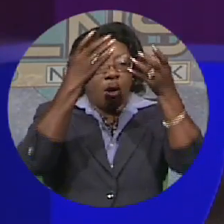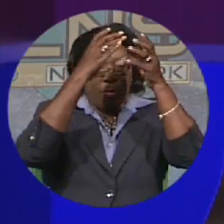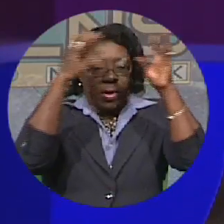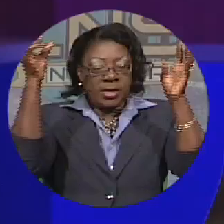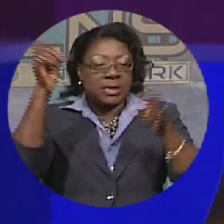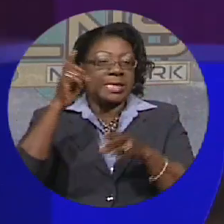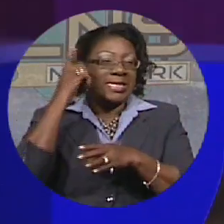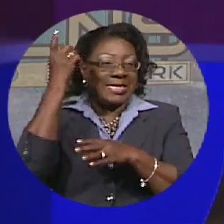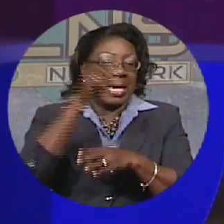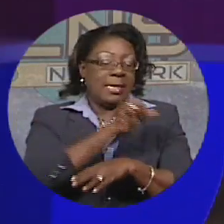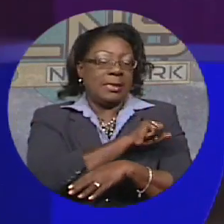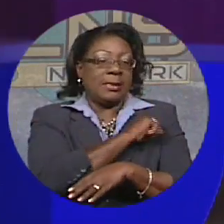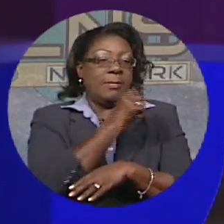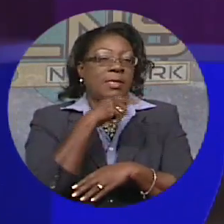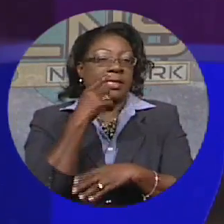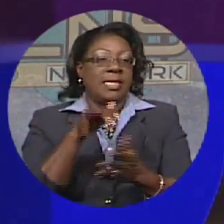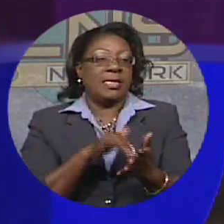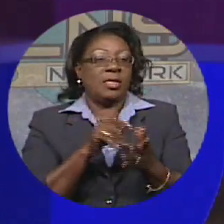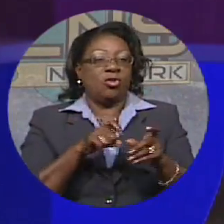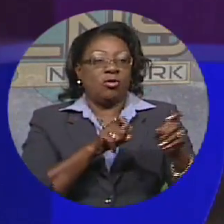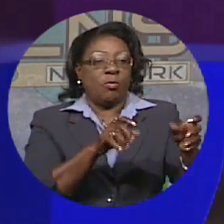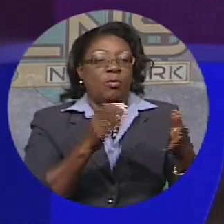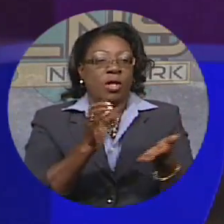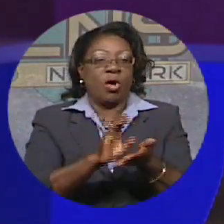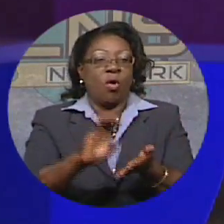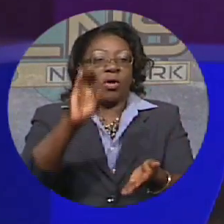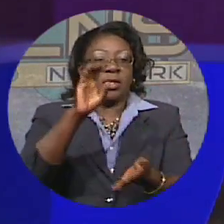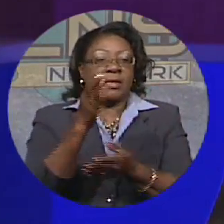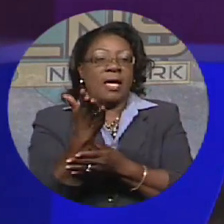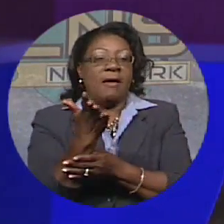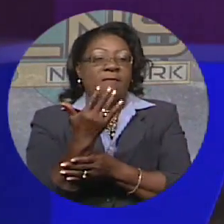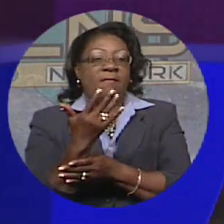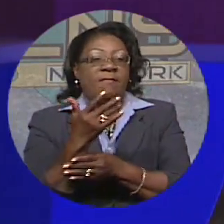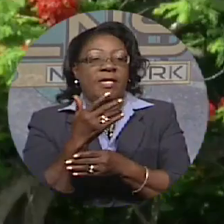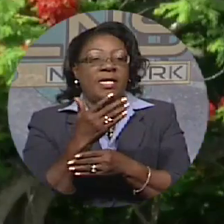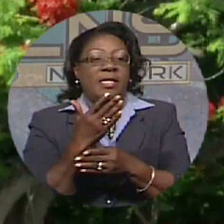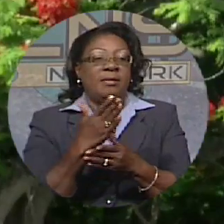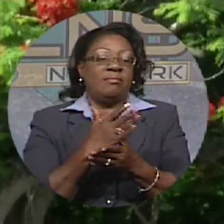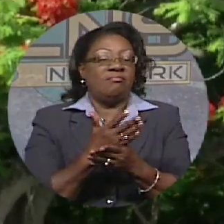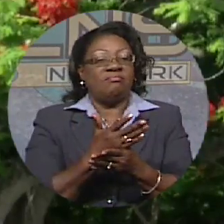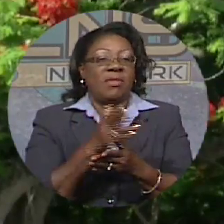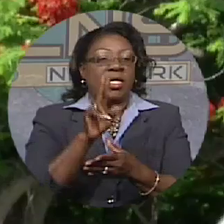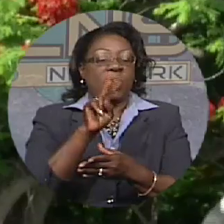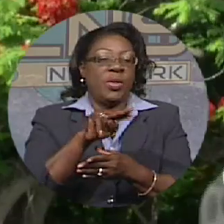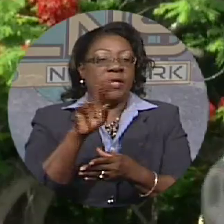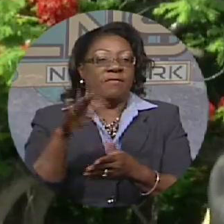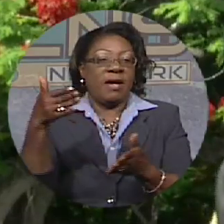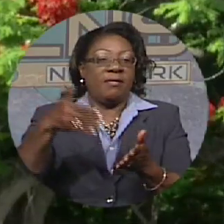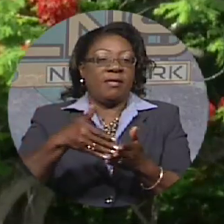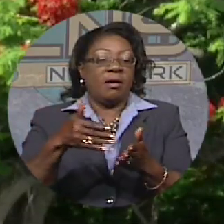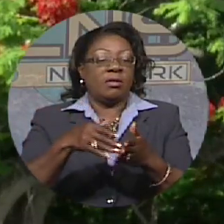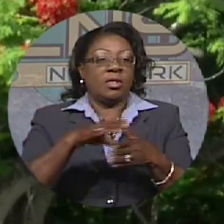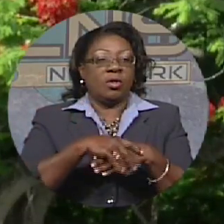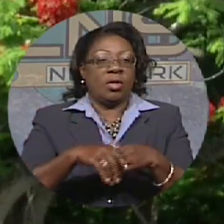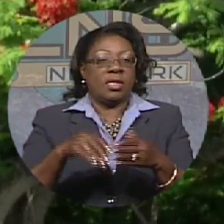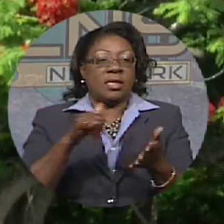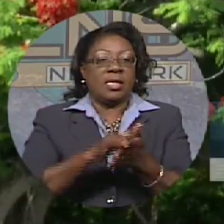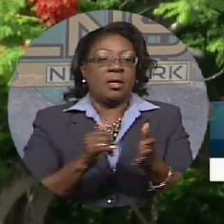this trip will cost them between $15,000 and $25,000. That will